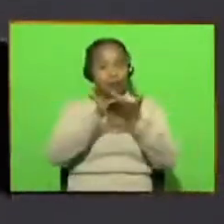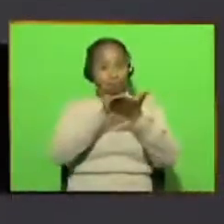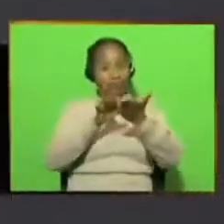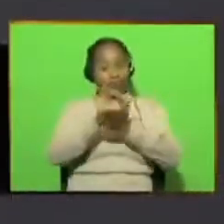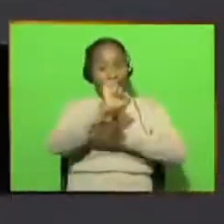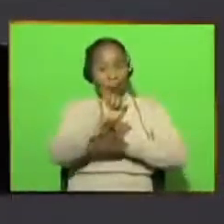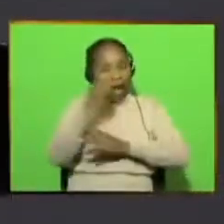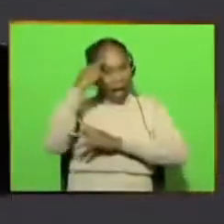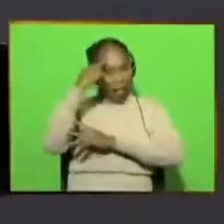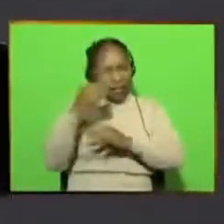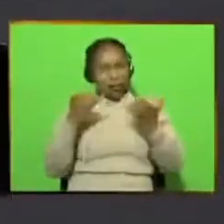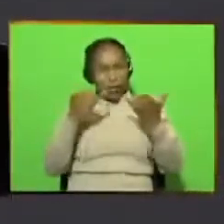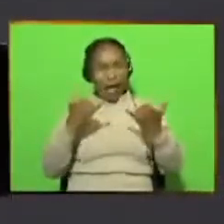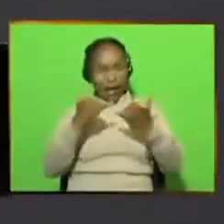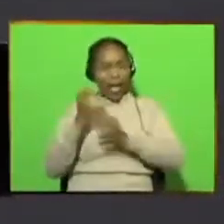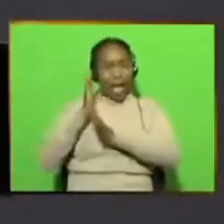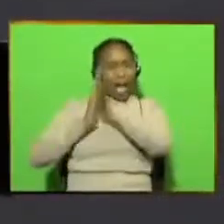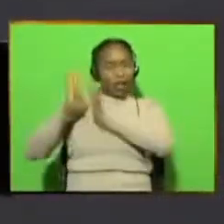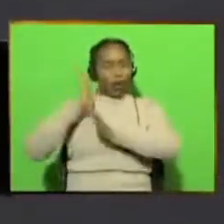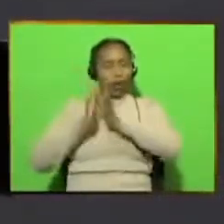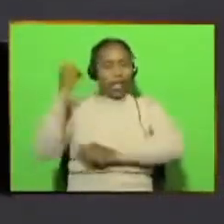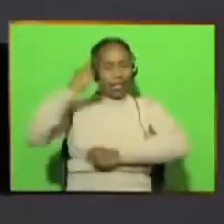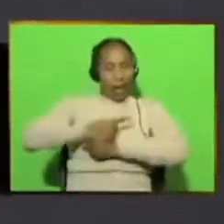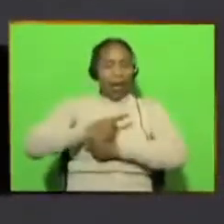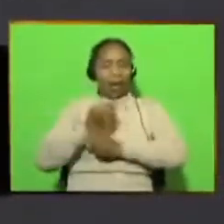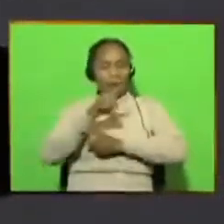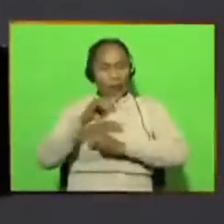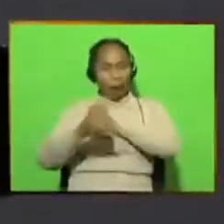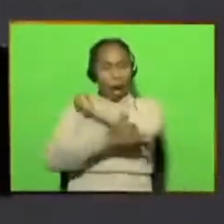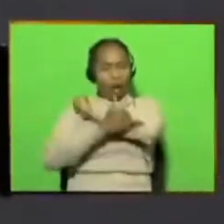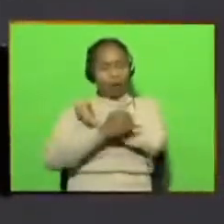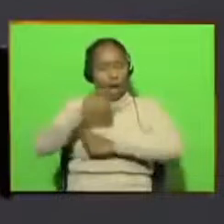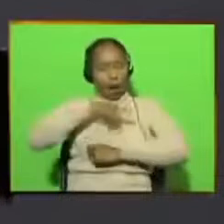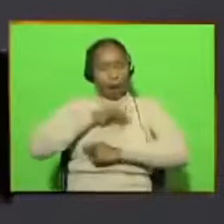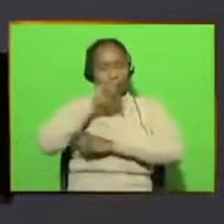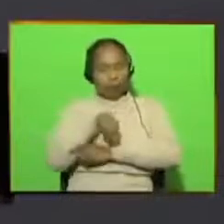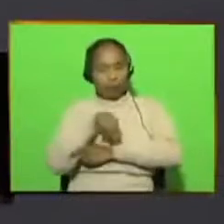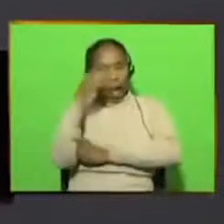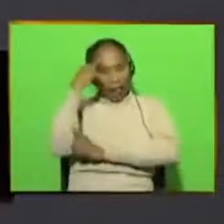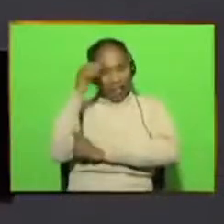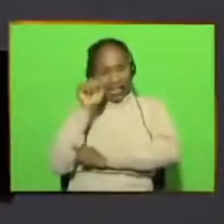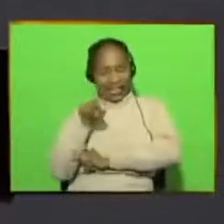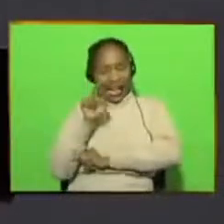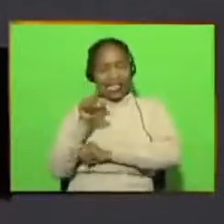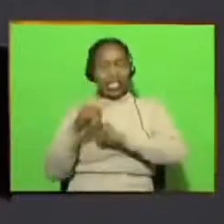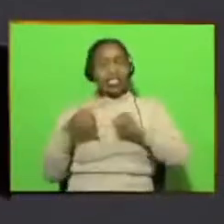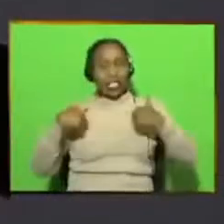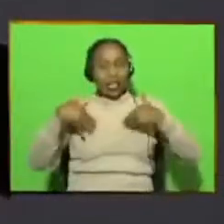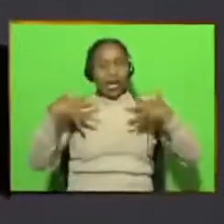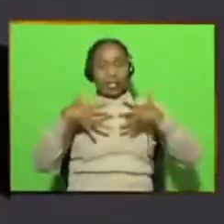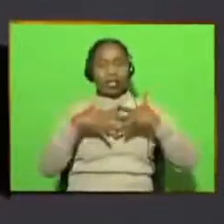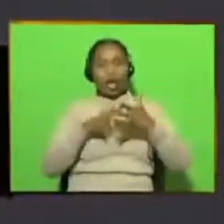think today is a historic day for our country, and I think it is the start of a new chapter